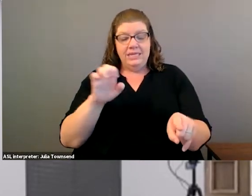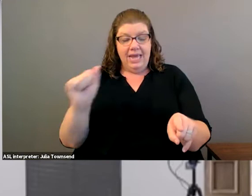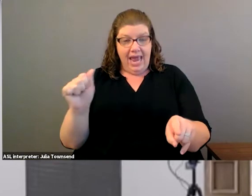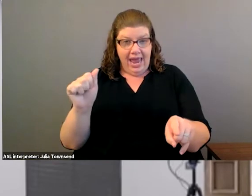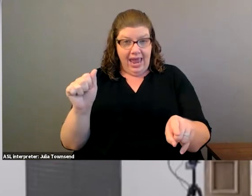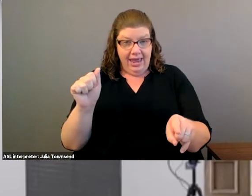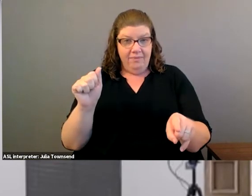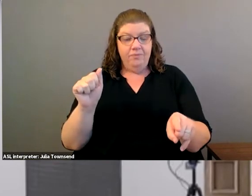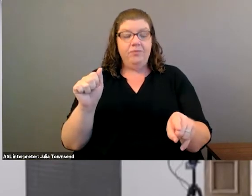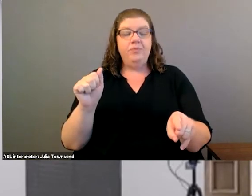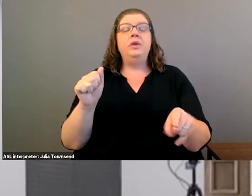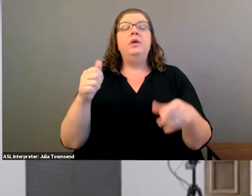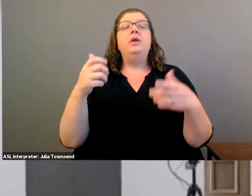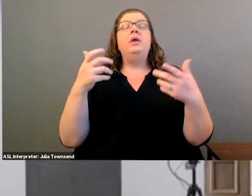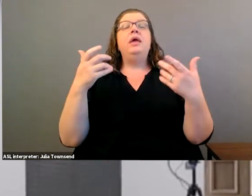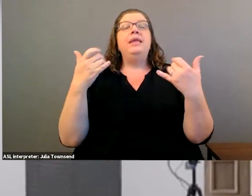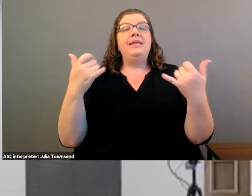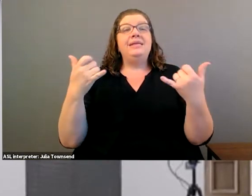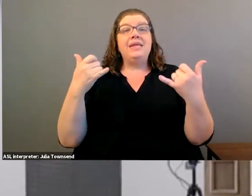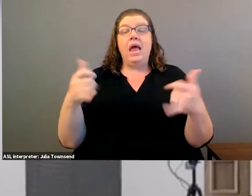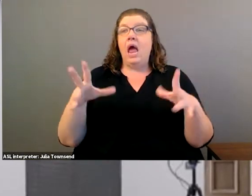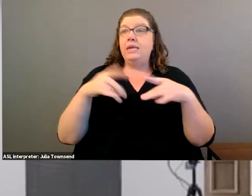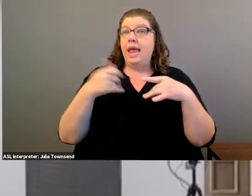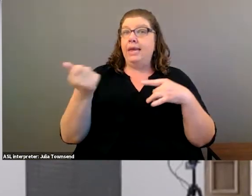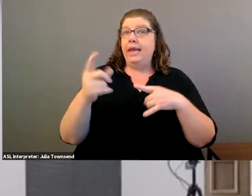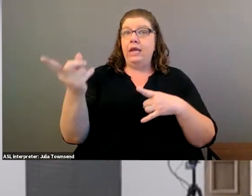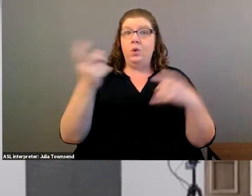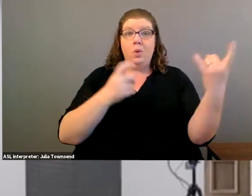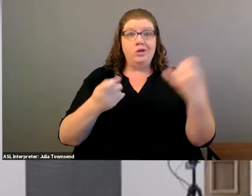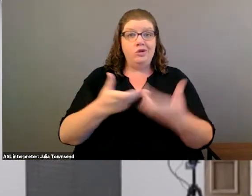at this time, I'll take any questions you may have.